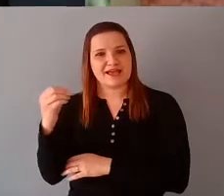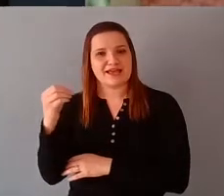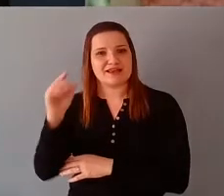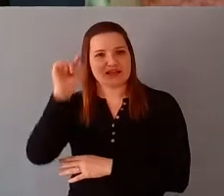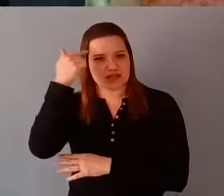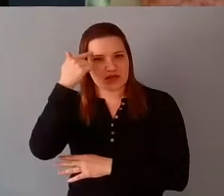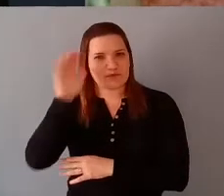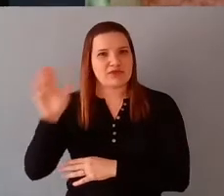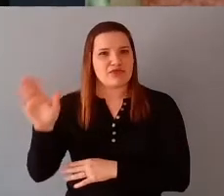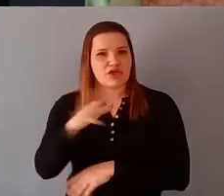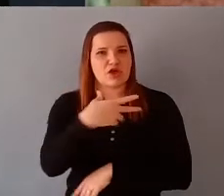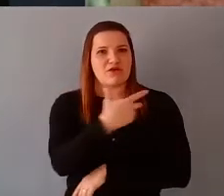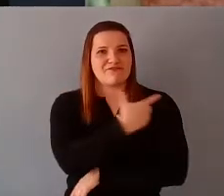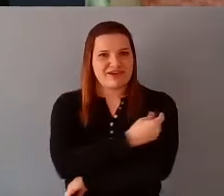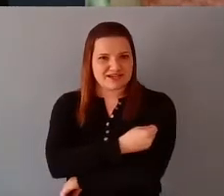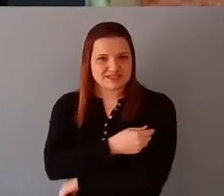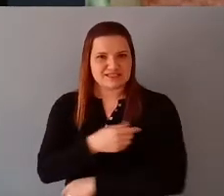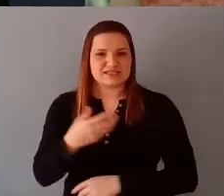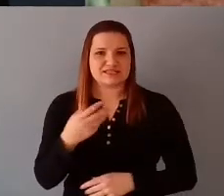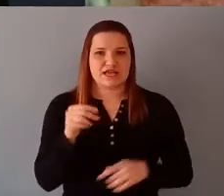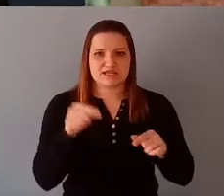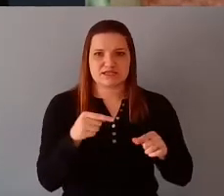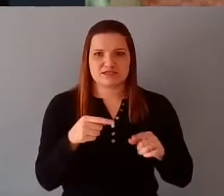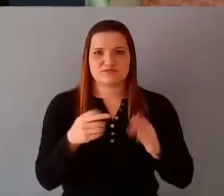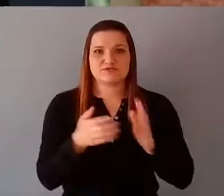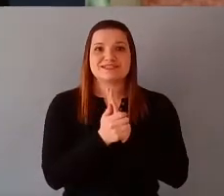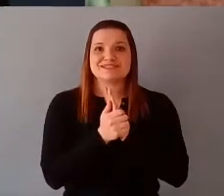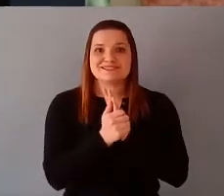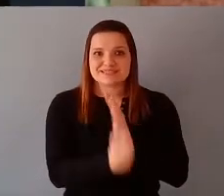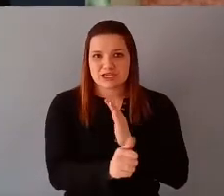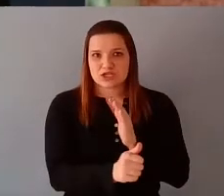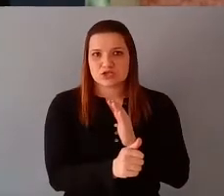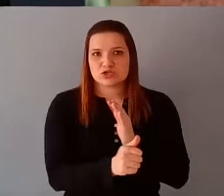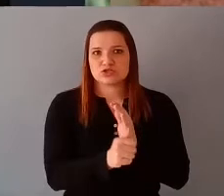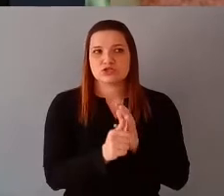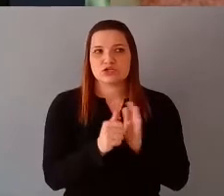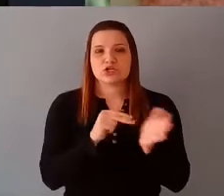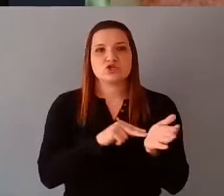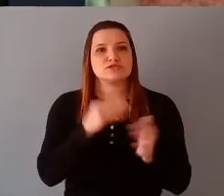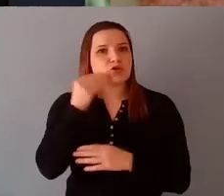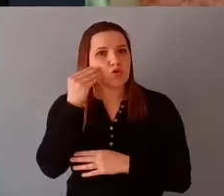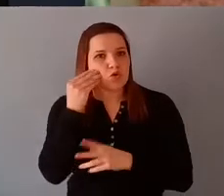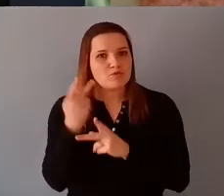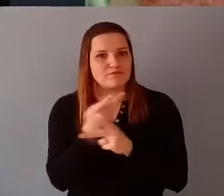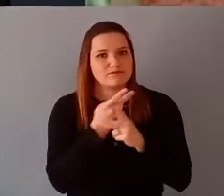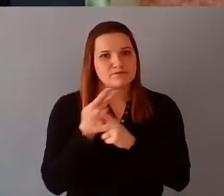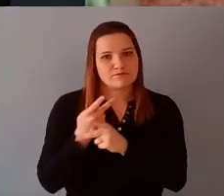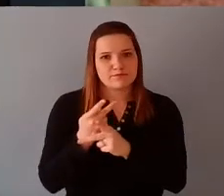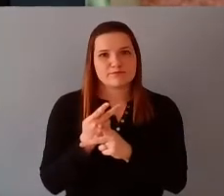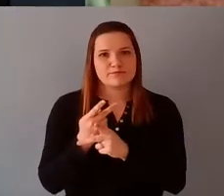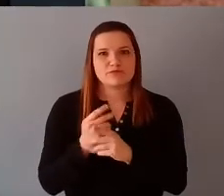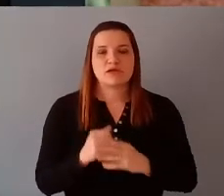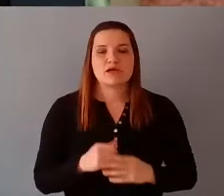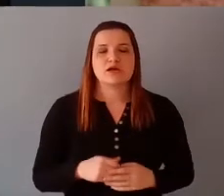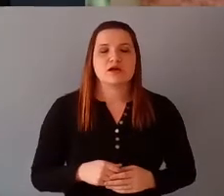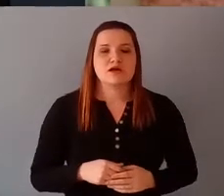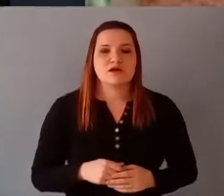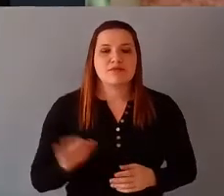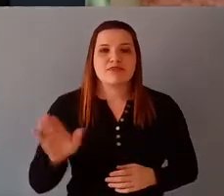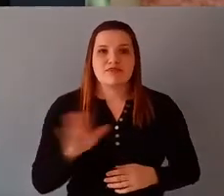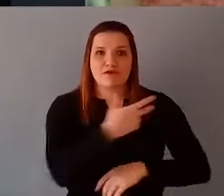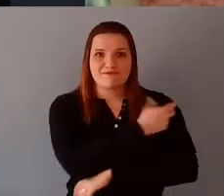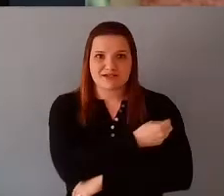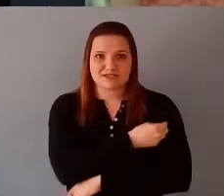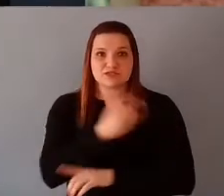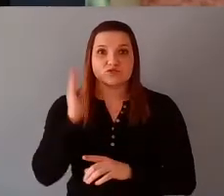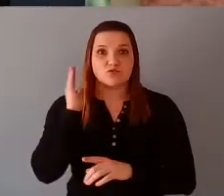their vaccines, and this is for the skilled nursing homes and the nursing homes, that their vaccines will